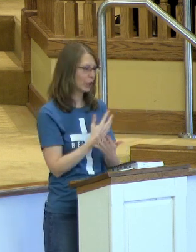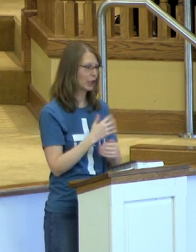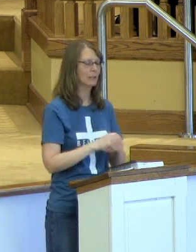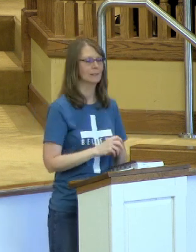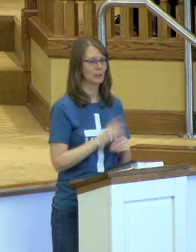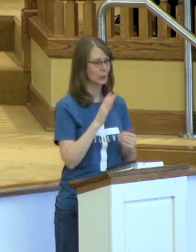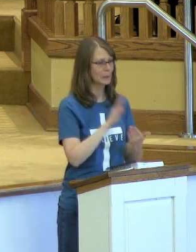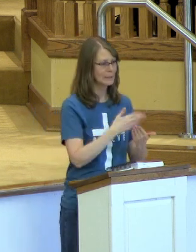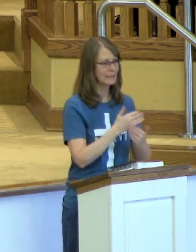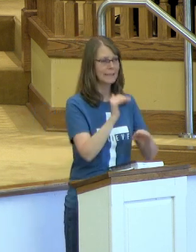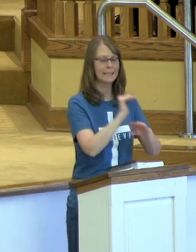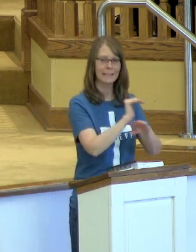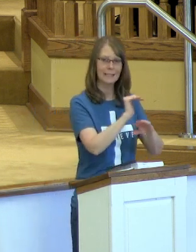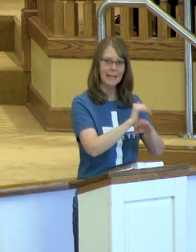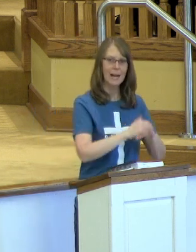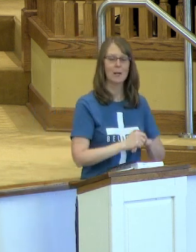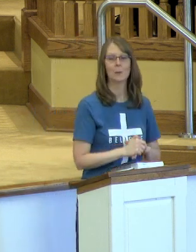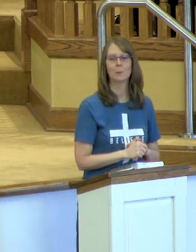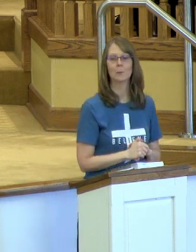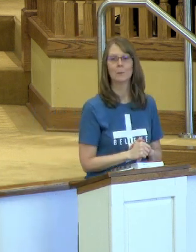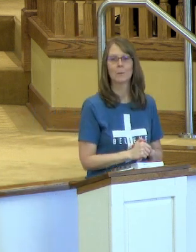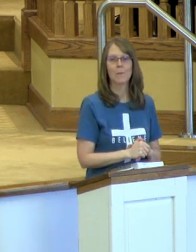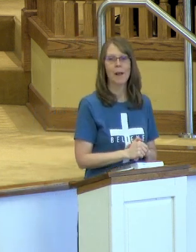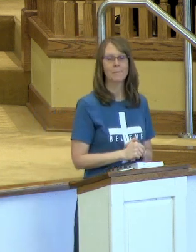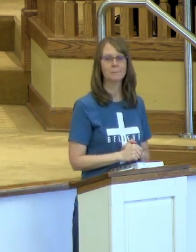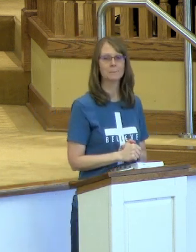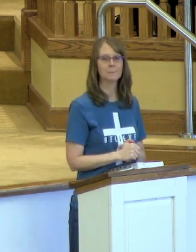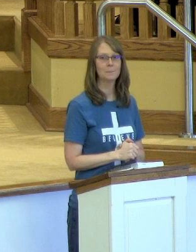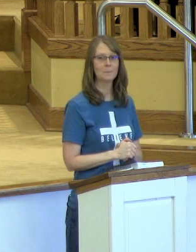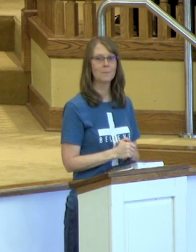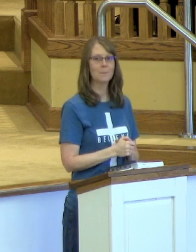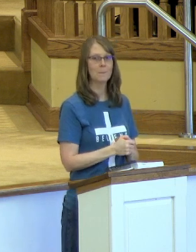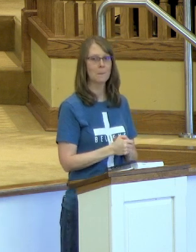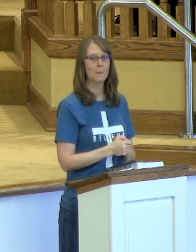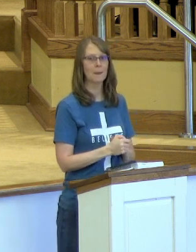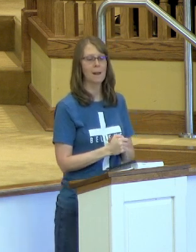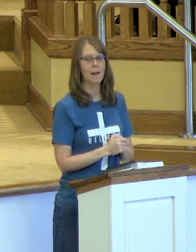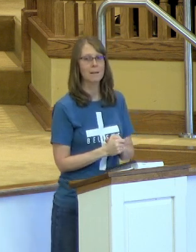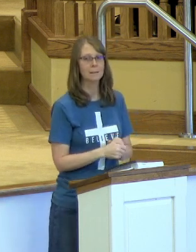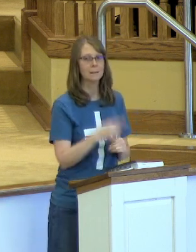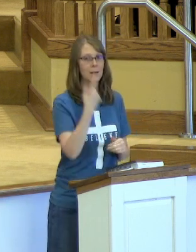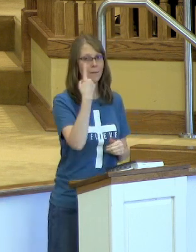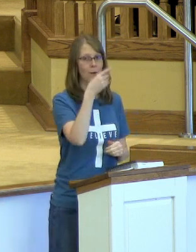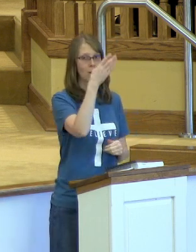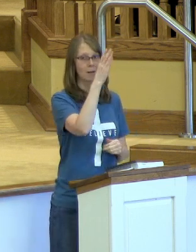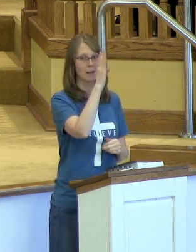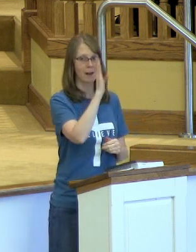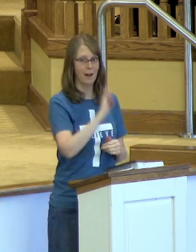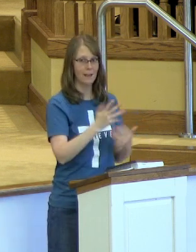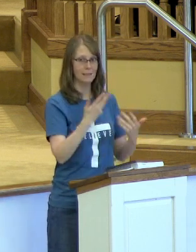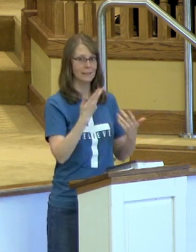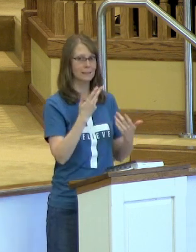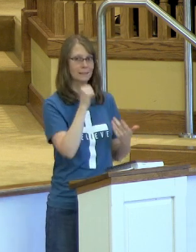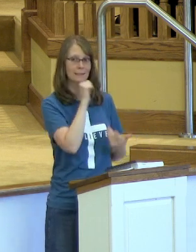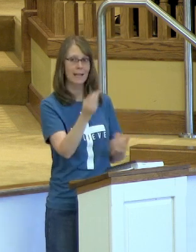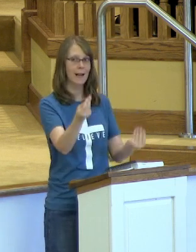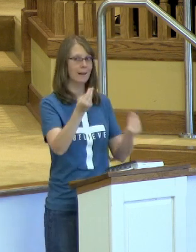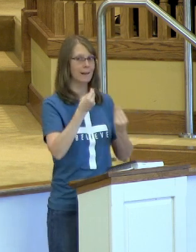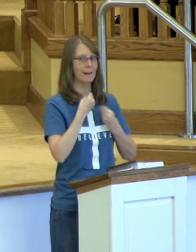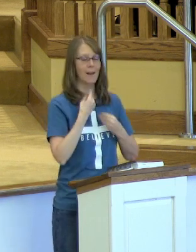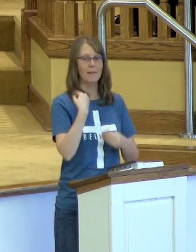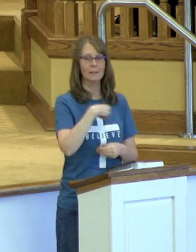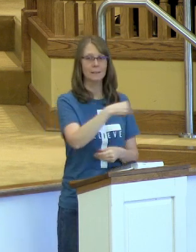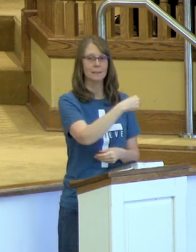sing this one out once or twice. Just really think about it now. Get your hearts ready for tonight. Here we go. For God hath not